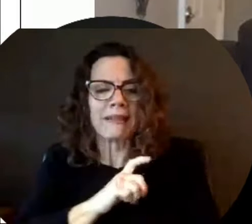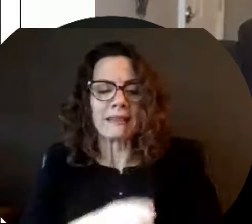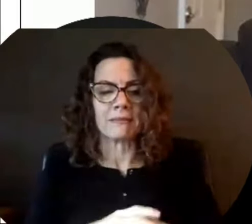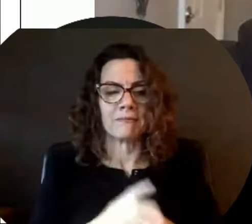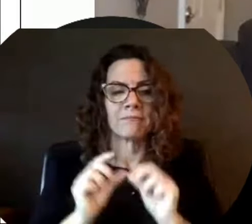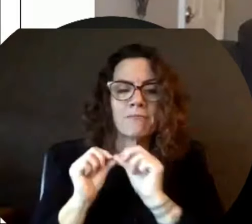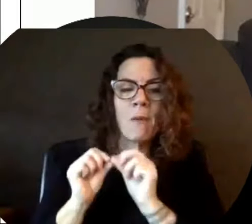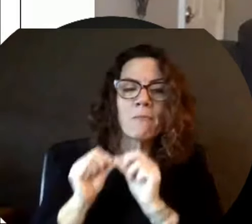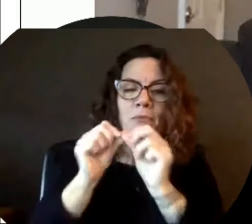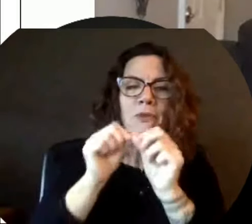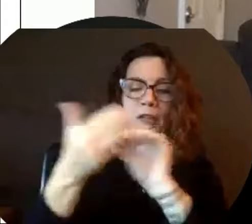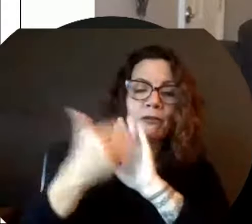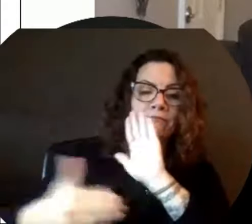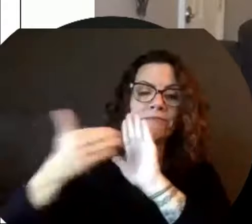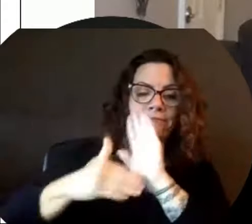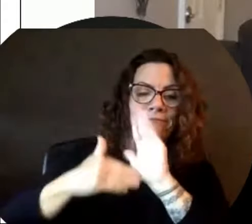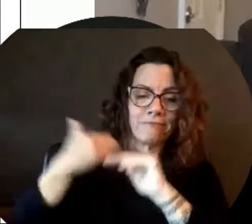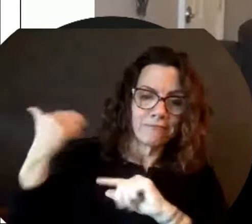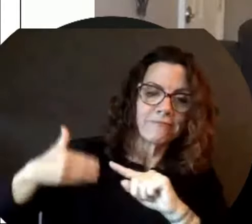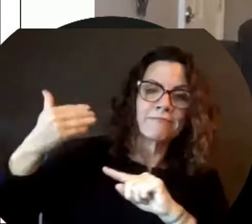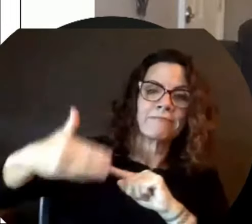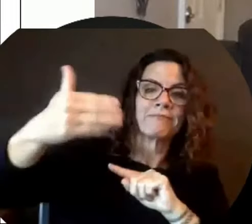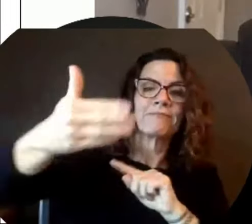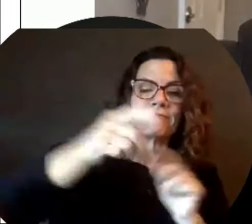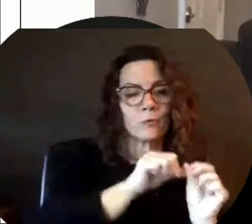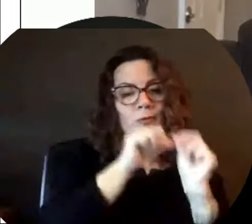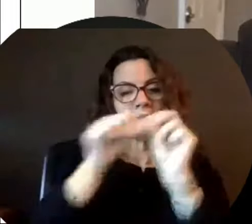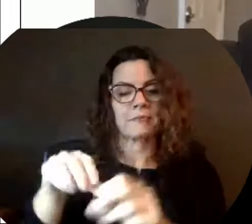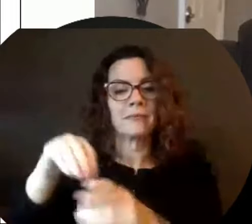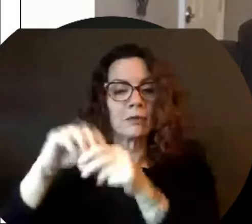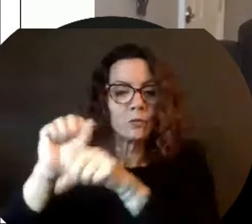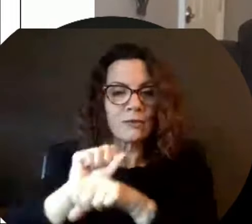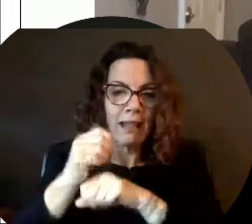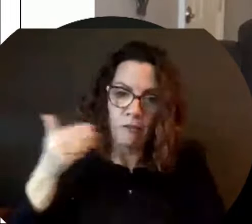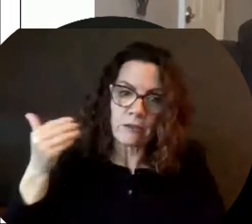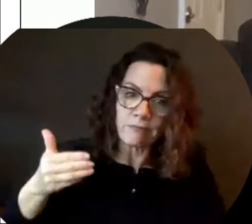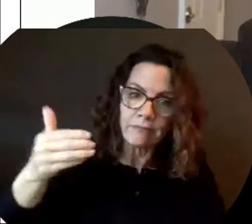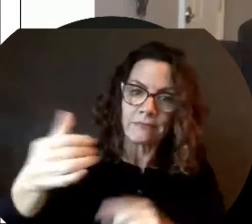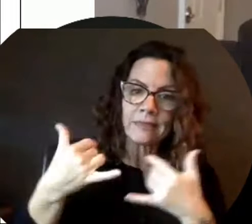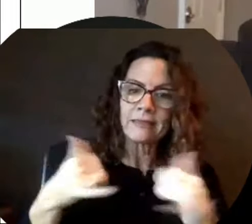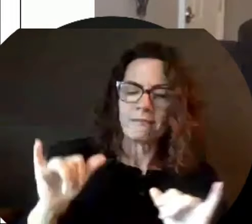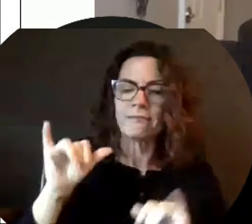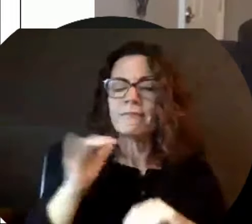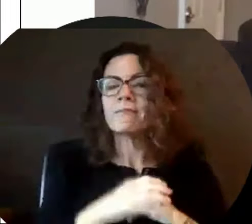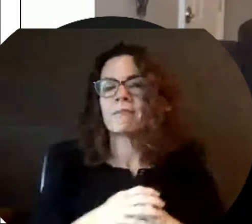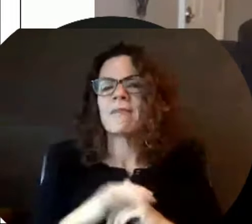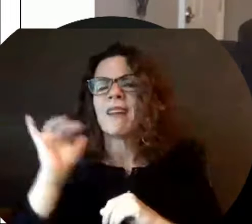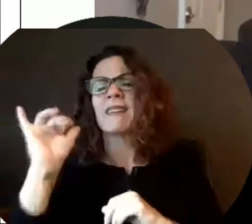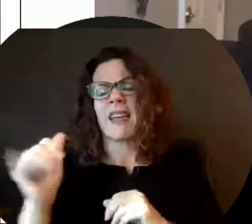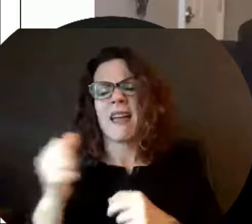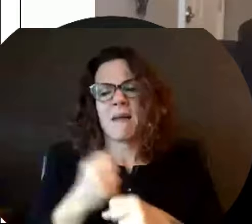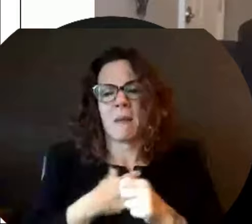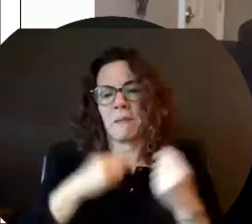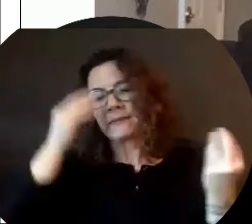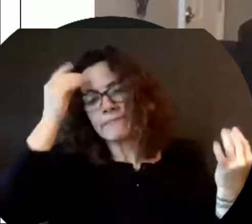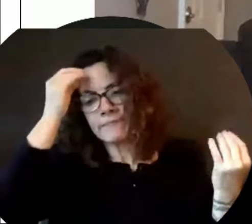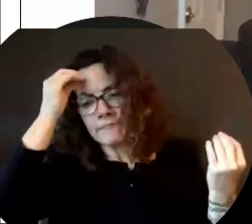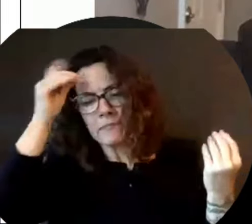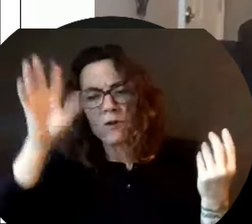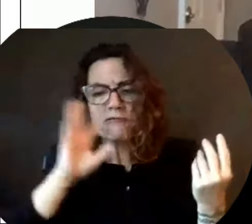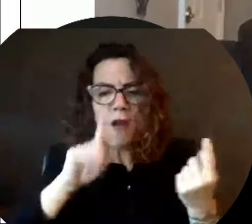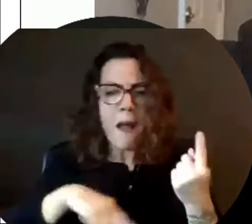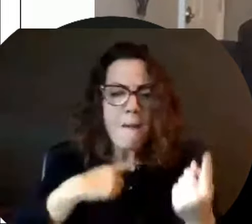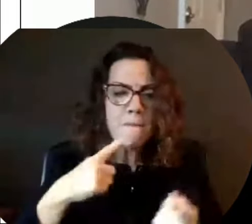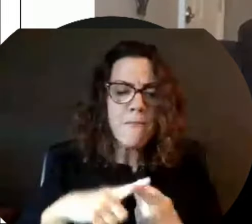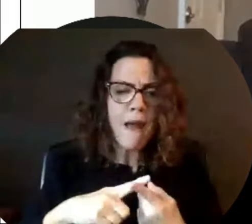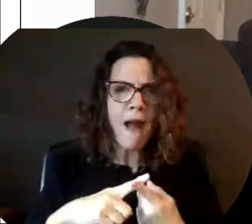think about, like, when they're talking about, it made me think back when we're talking about, like, how what's introduced to their bodies, right? But it made me think